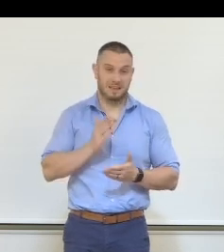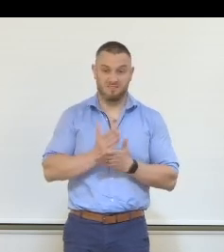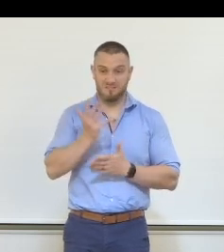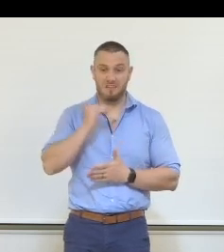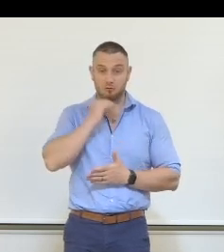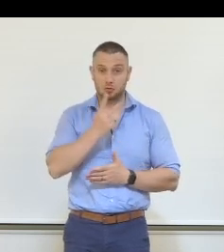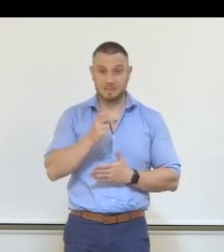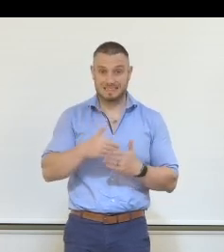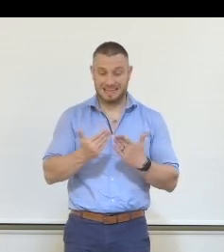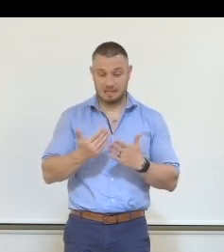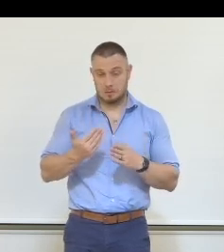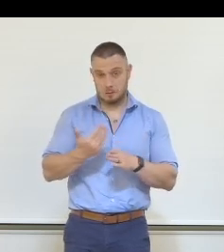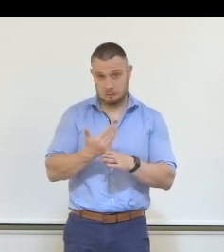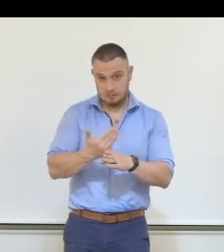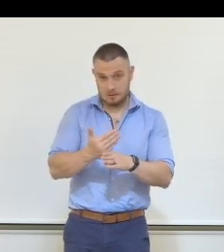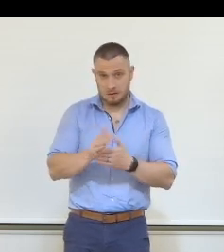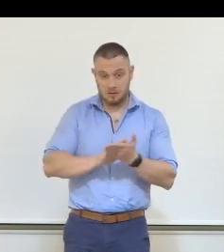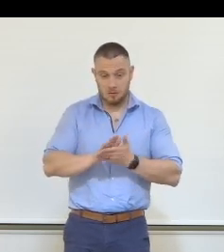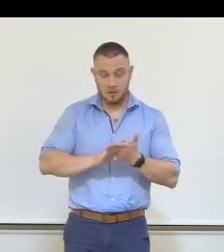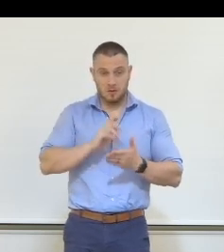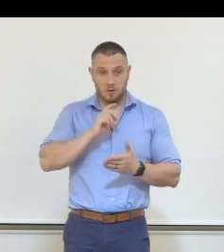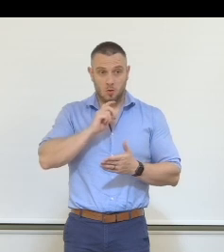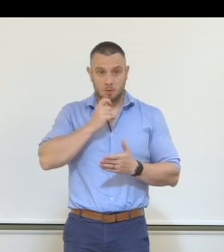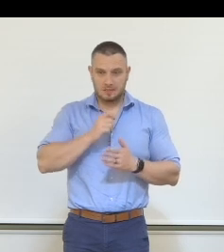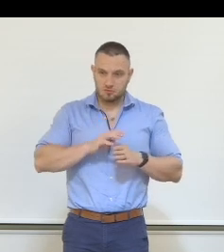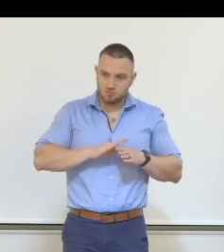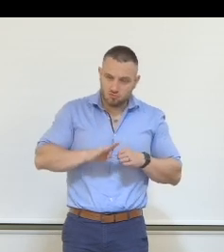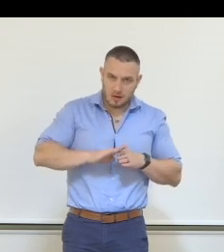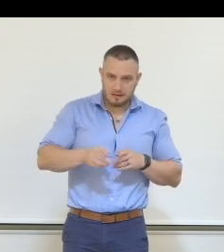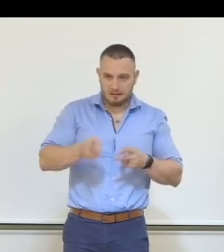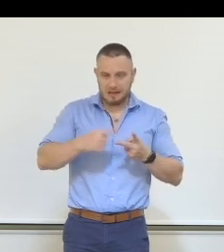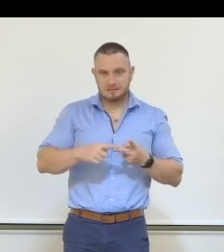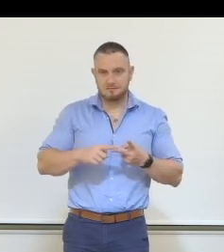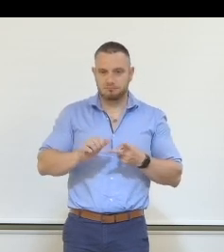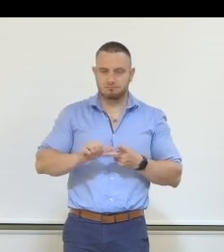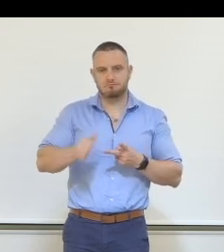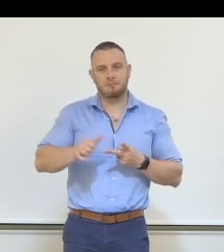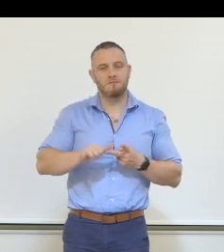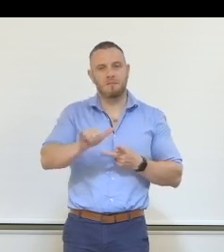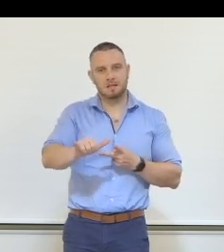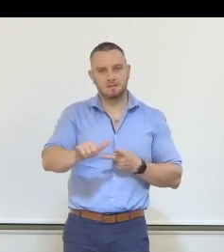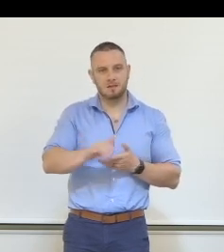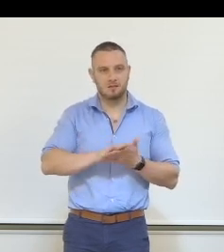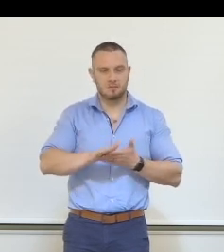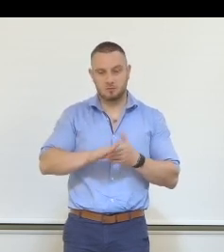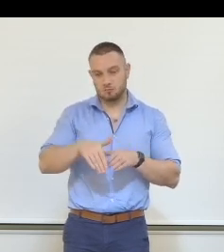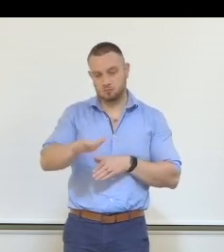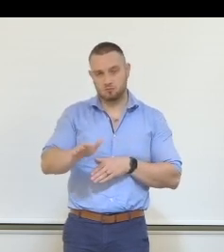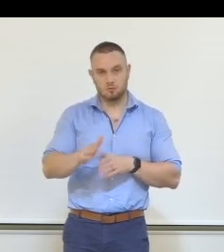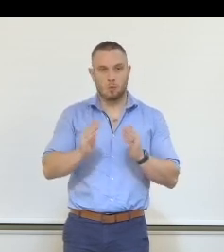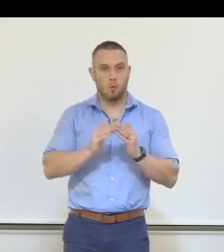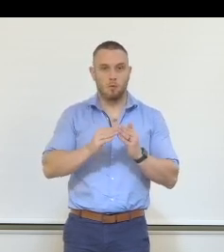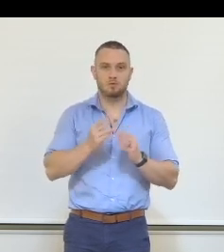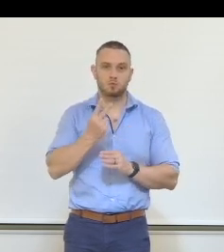mission. So in other words, you will be with the training and the post-flight, you will be away for 2